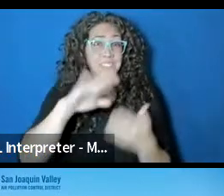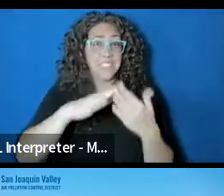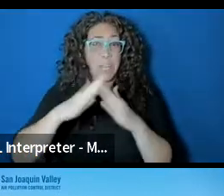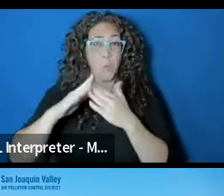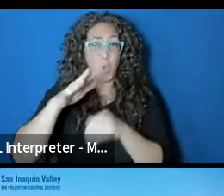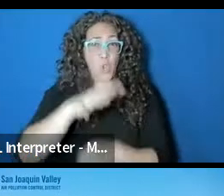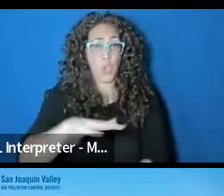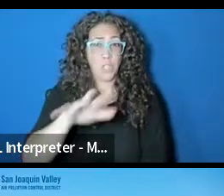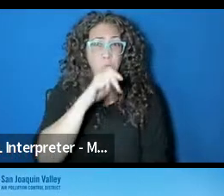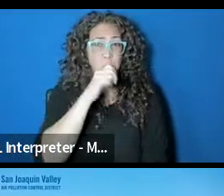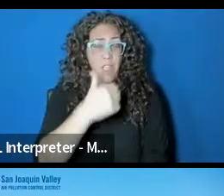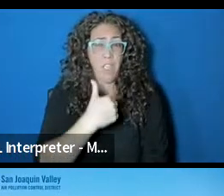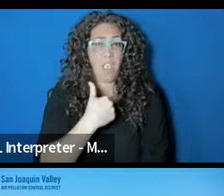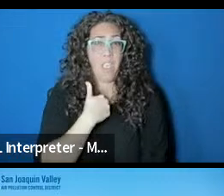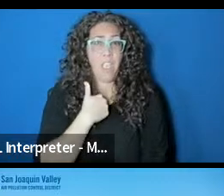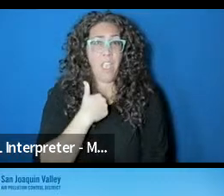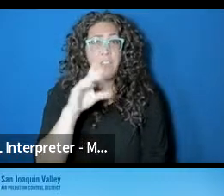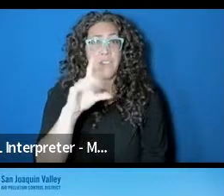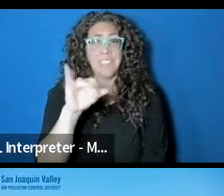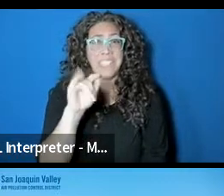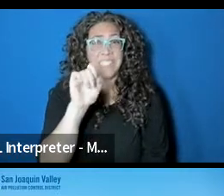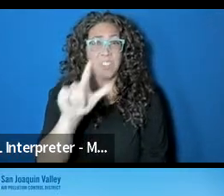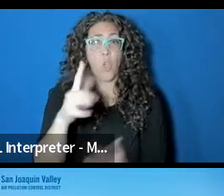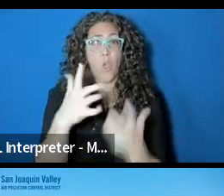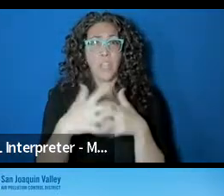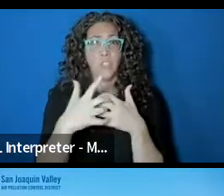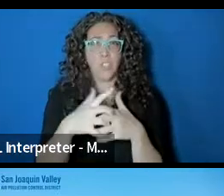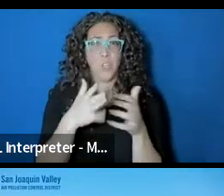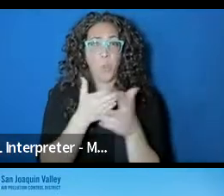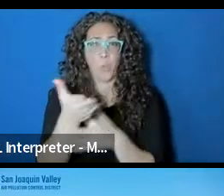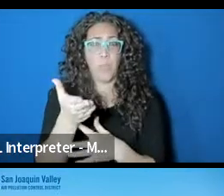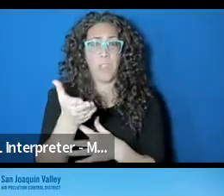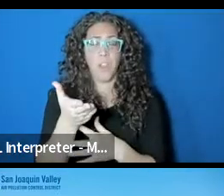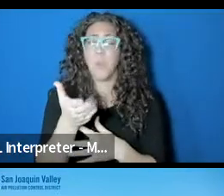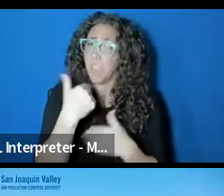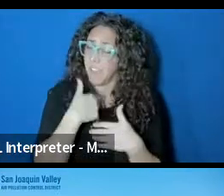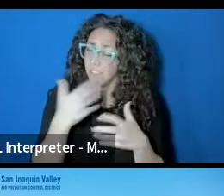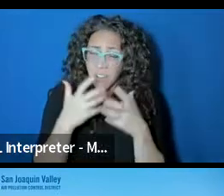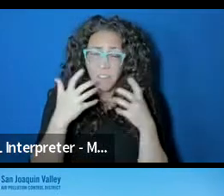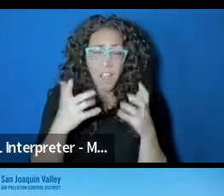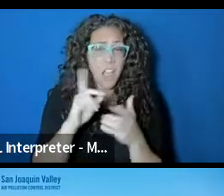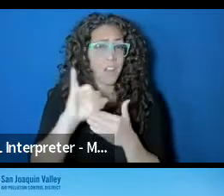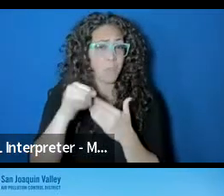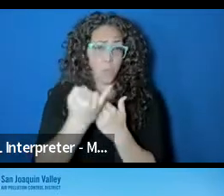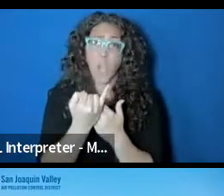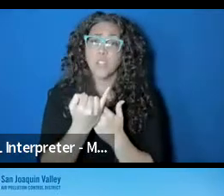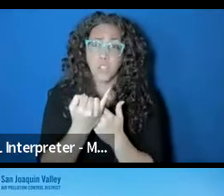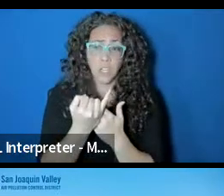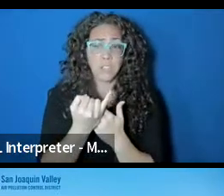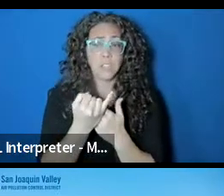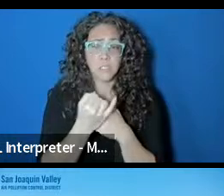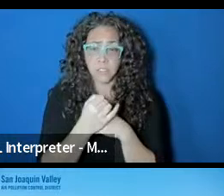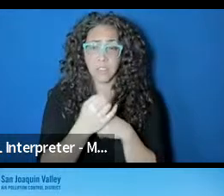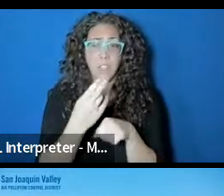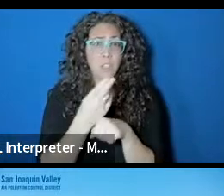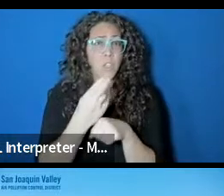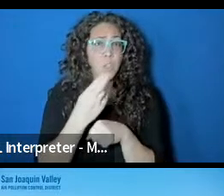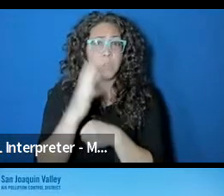not have that diesel engine going right through there. And we've got a lot of projects that use